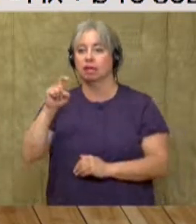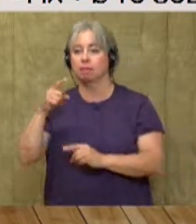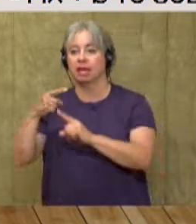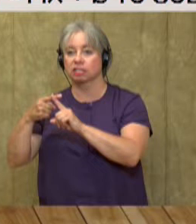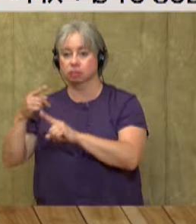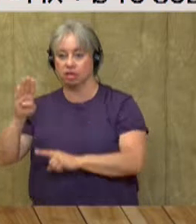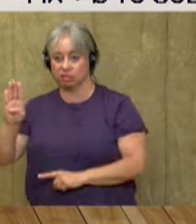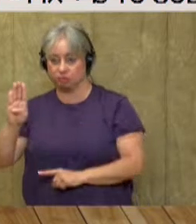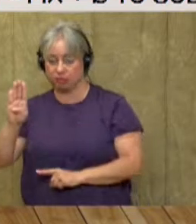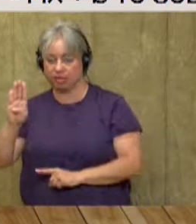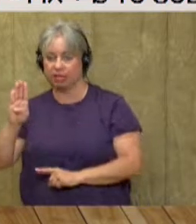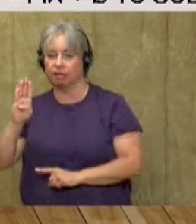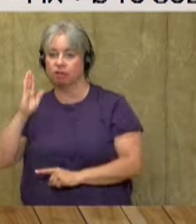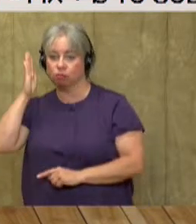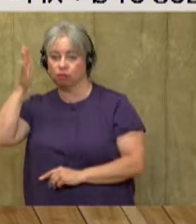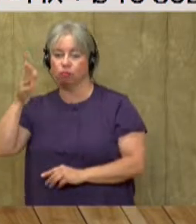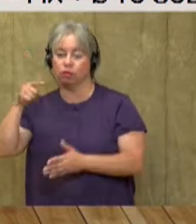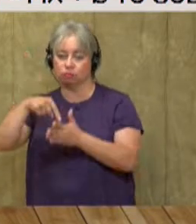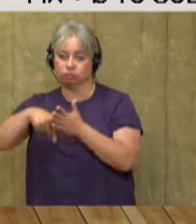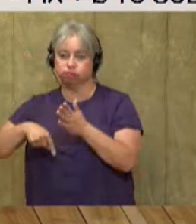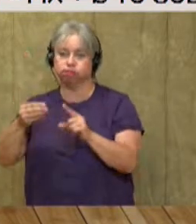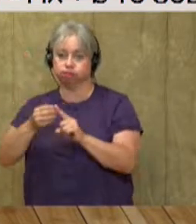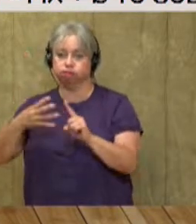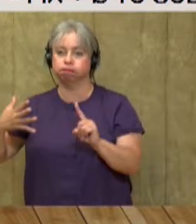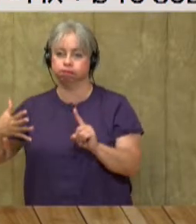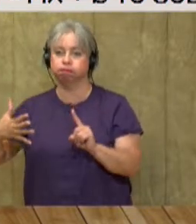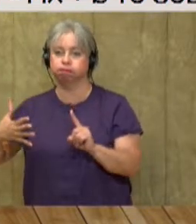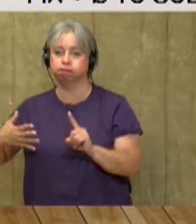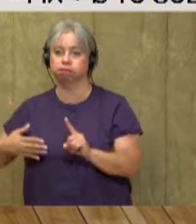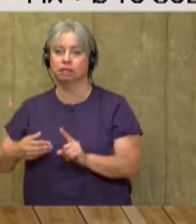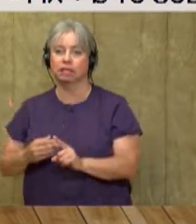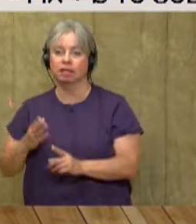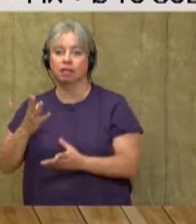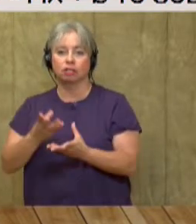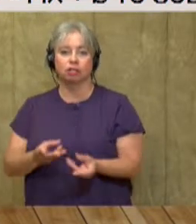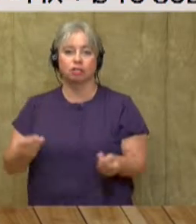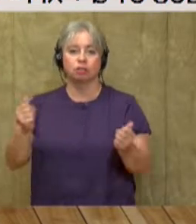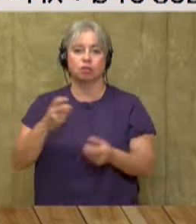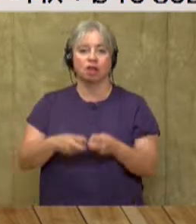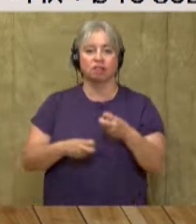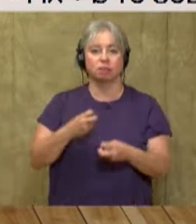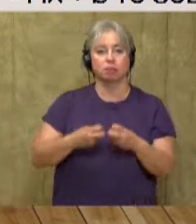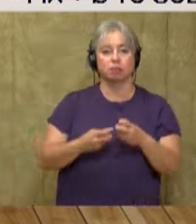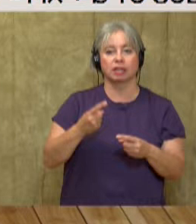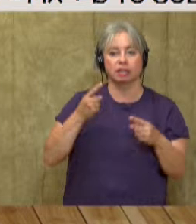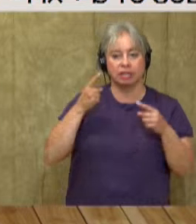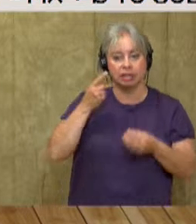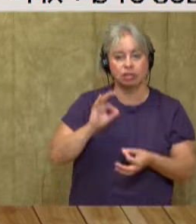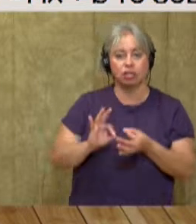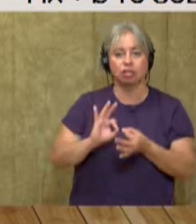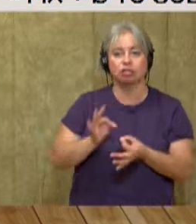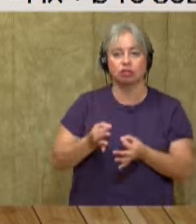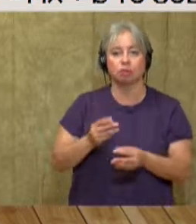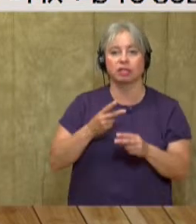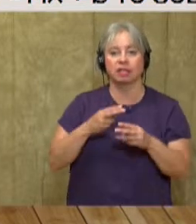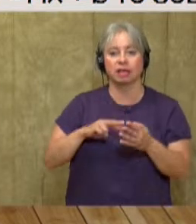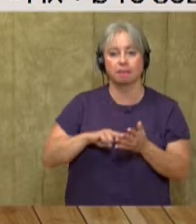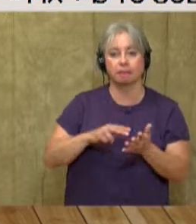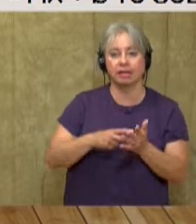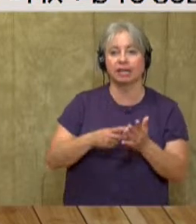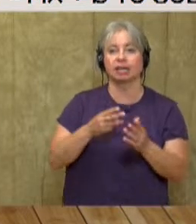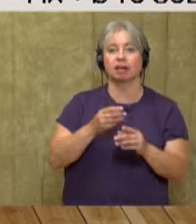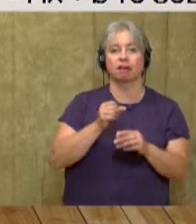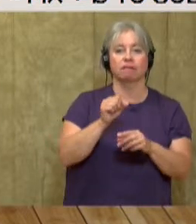will look at that slope-intercept form, to solve problems by interpreting the meaning of the slope and of